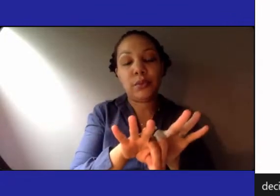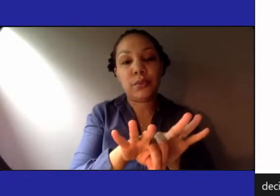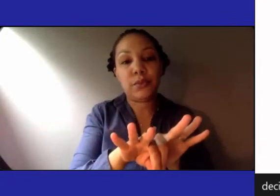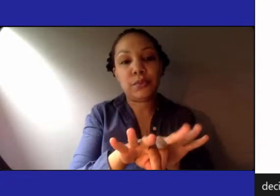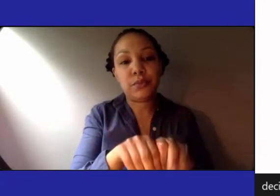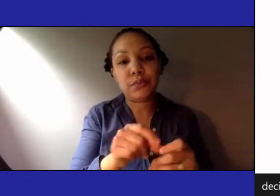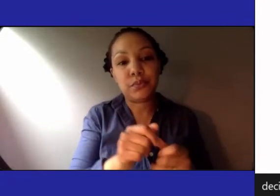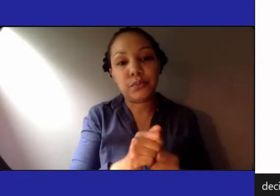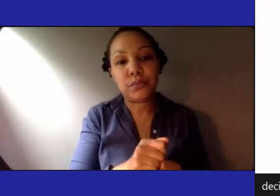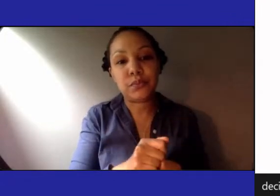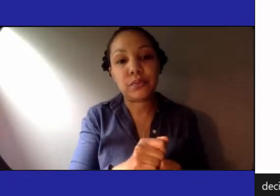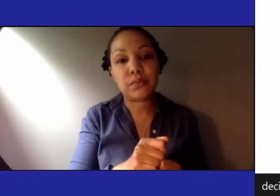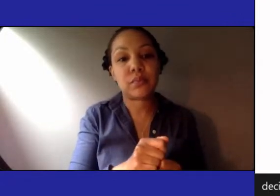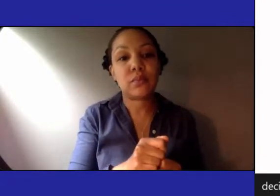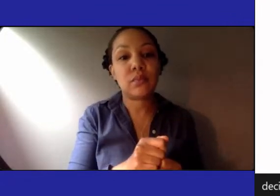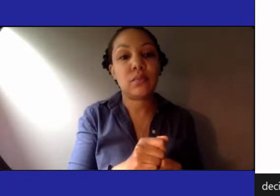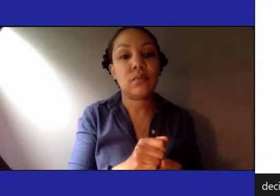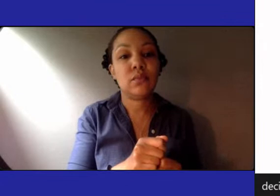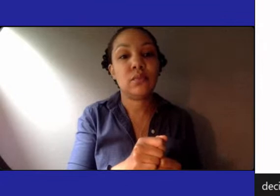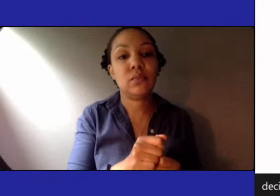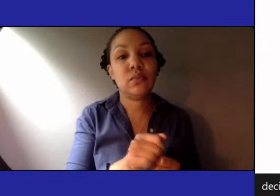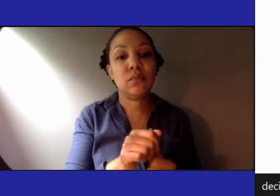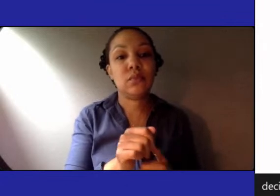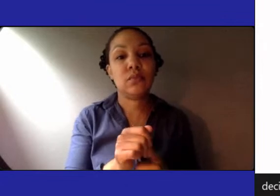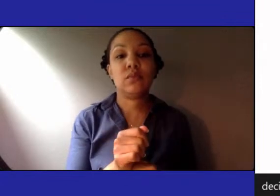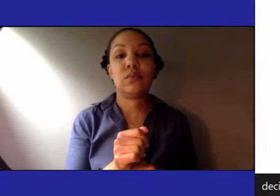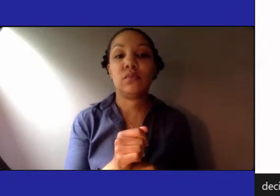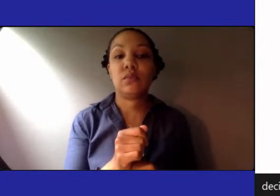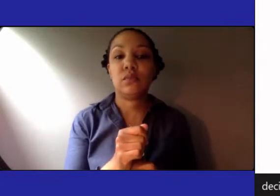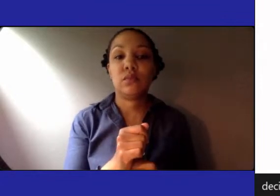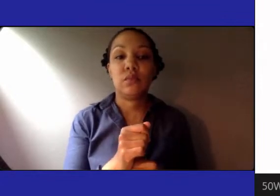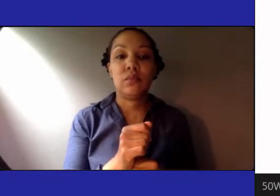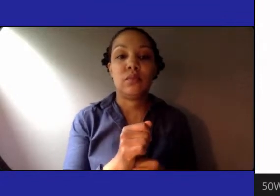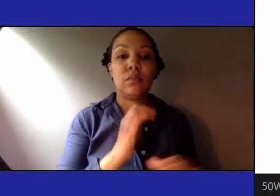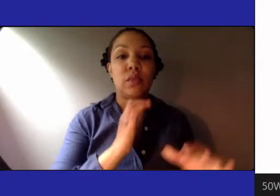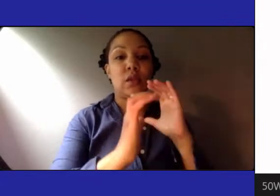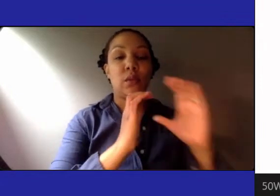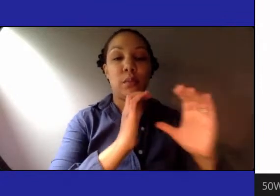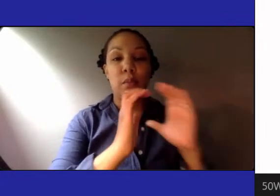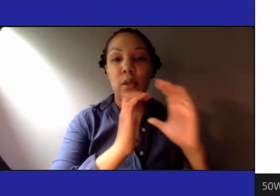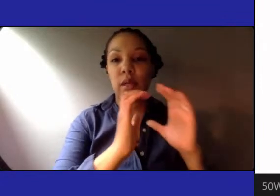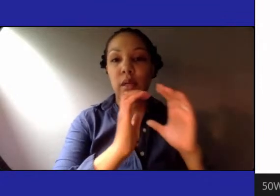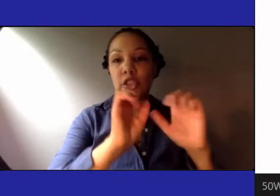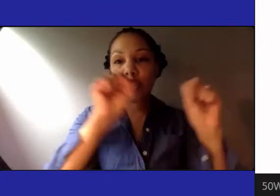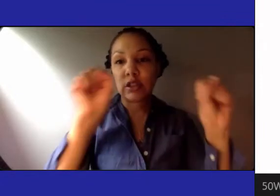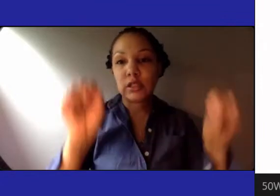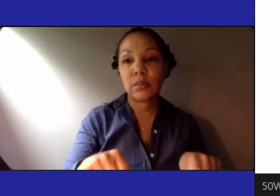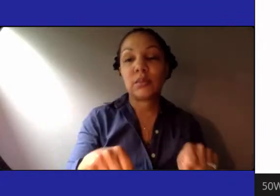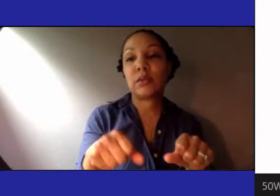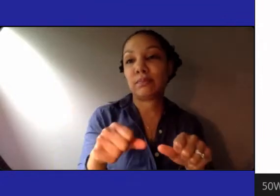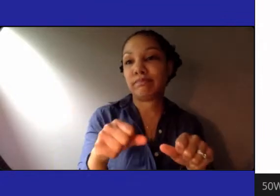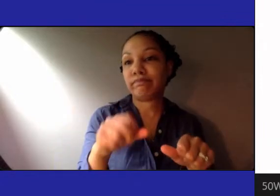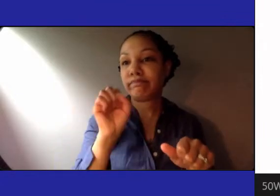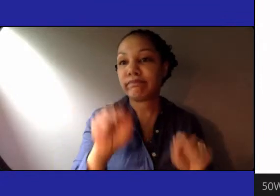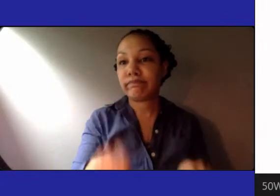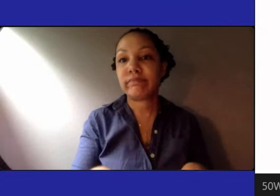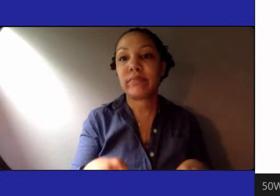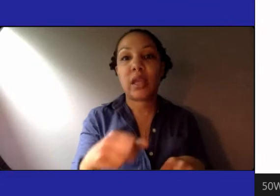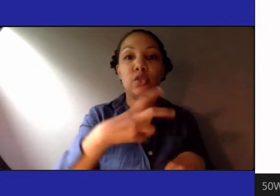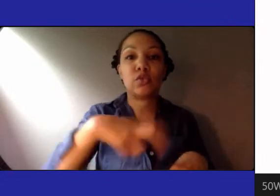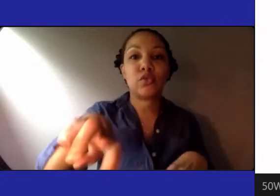interdisciplinary communication across different components of the stroke team, as well as systemness when we talk about transferring patients to higher levels of